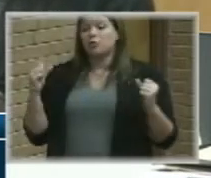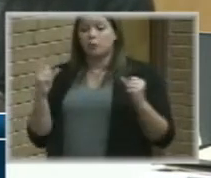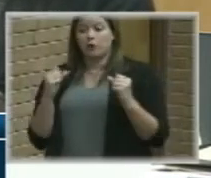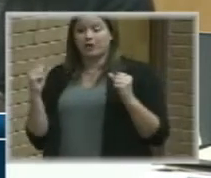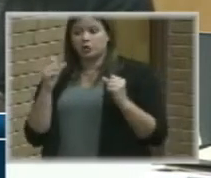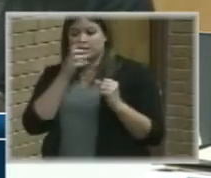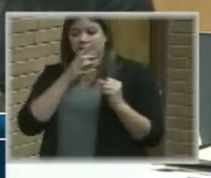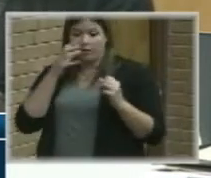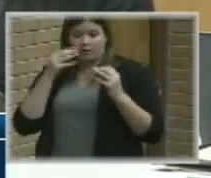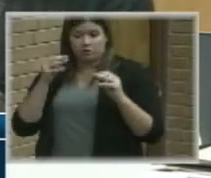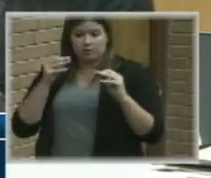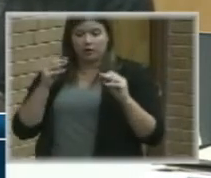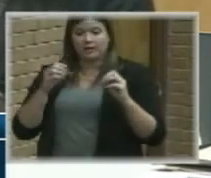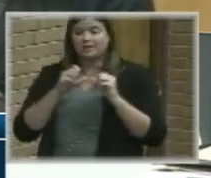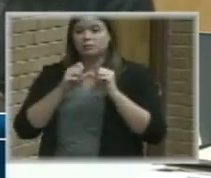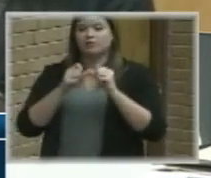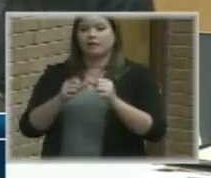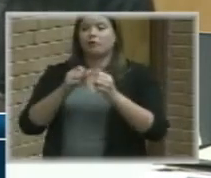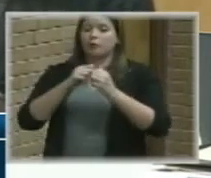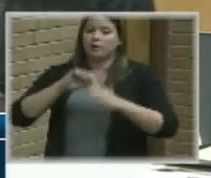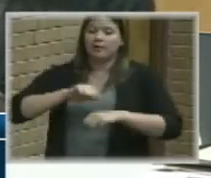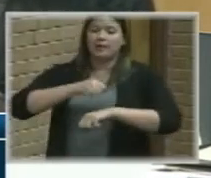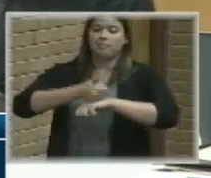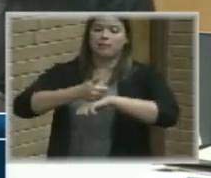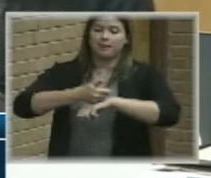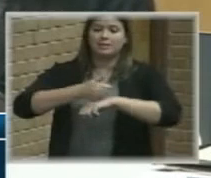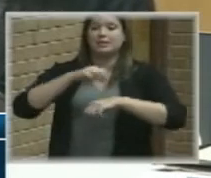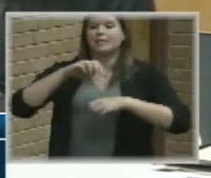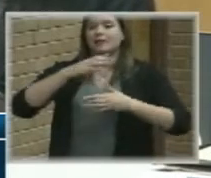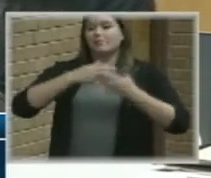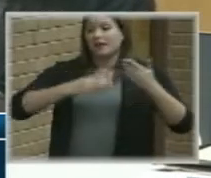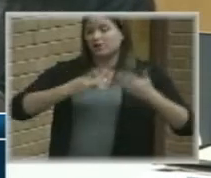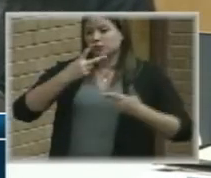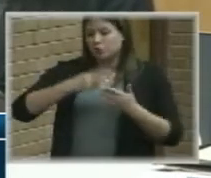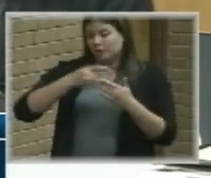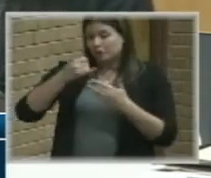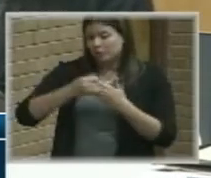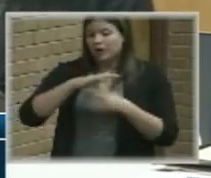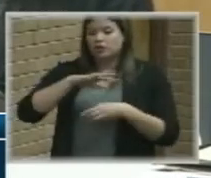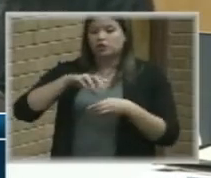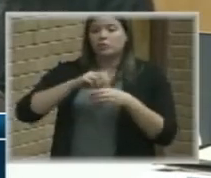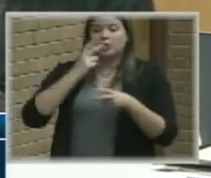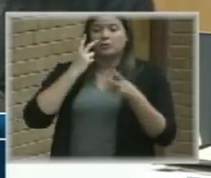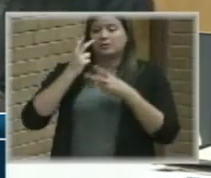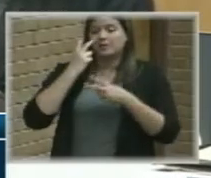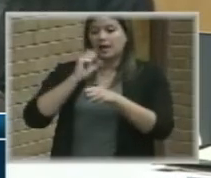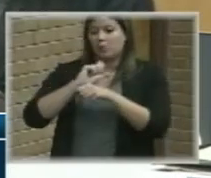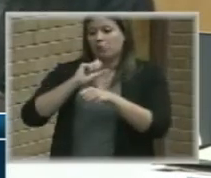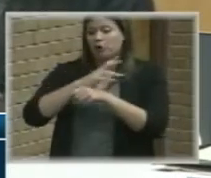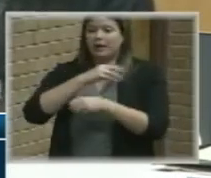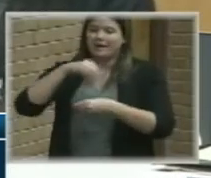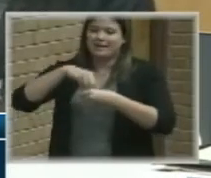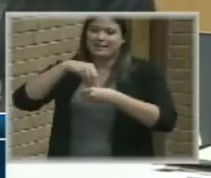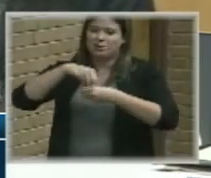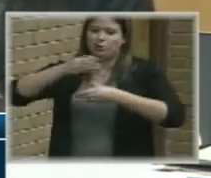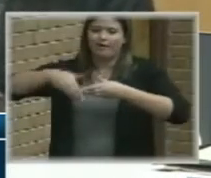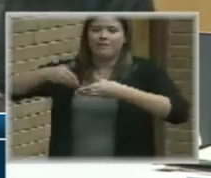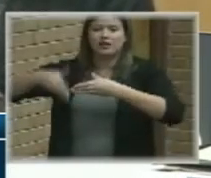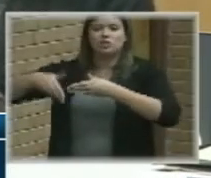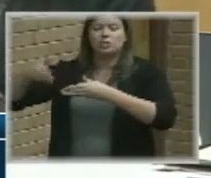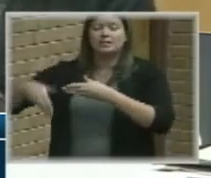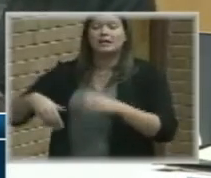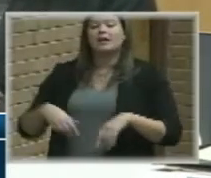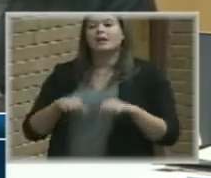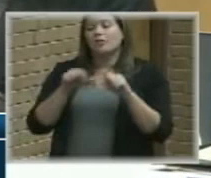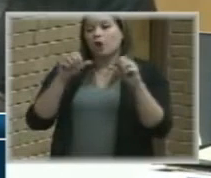moving forward with implementing phase 2 of the project to include site work and interior finishes. Inside